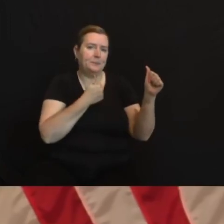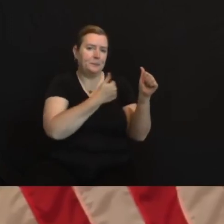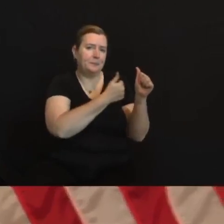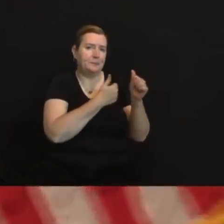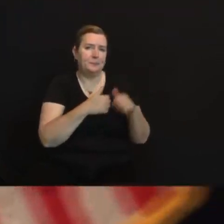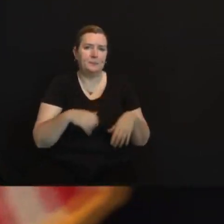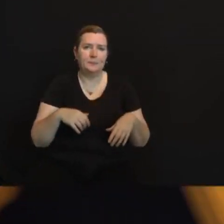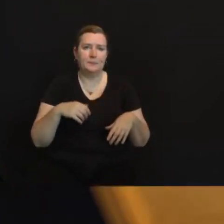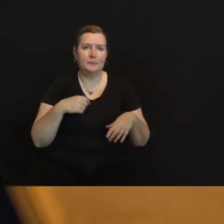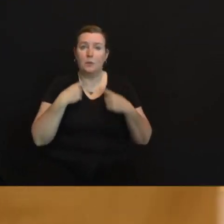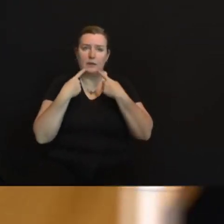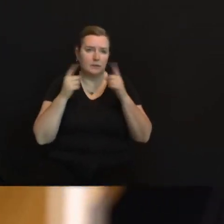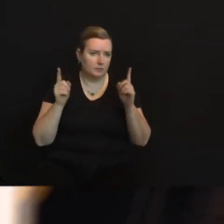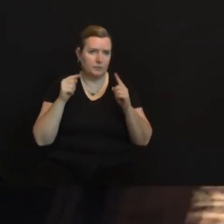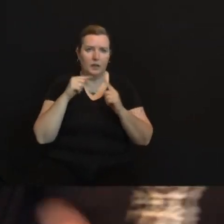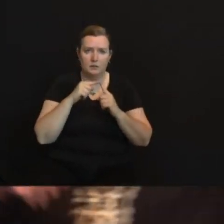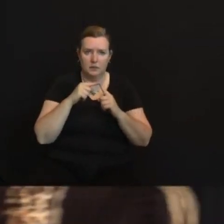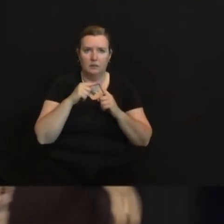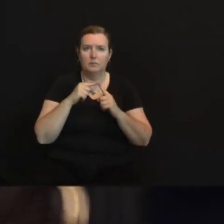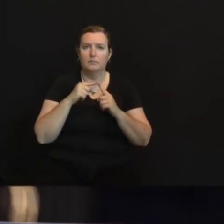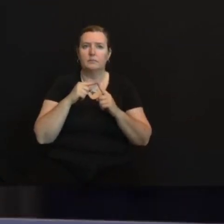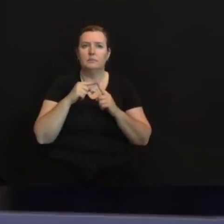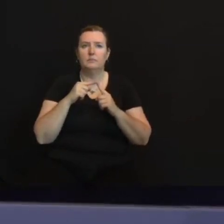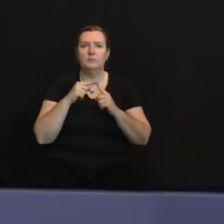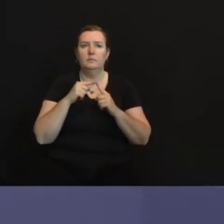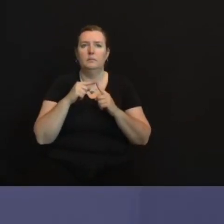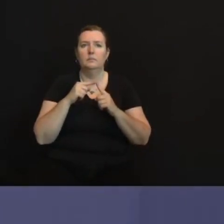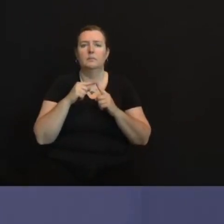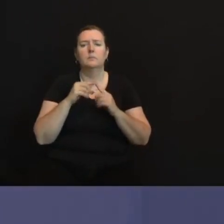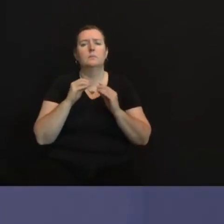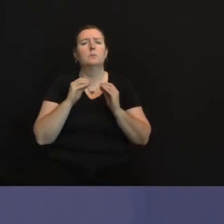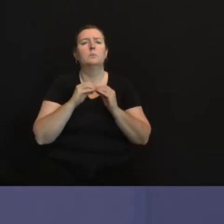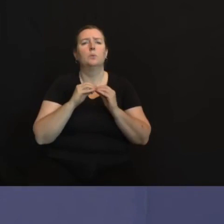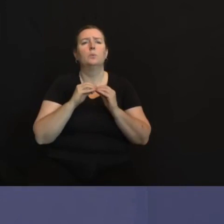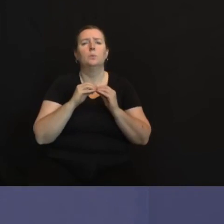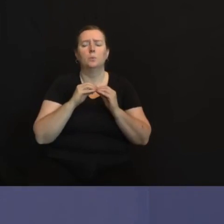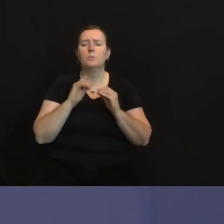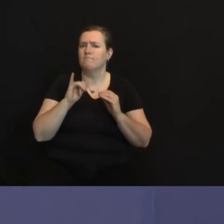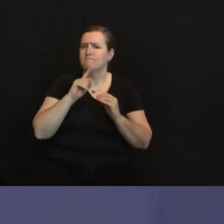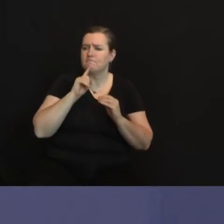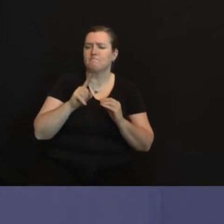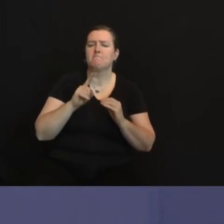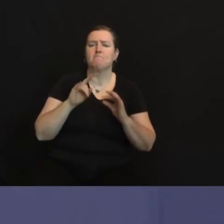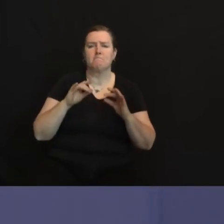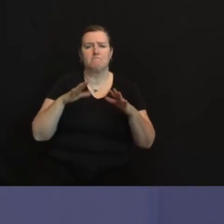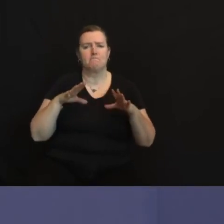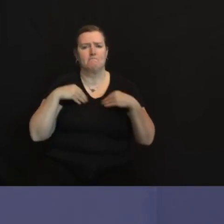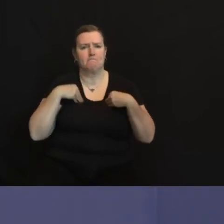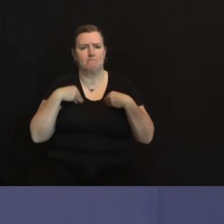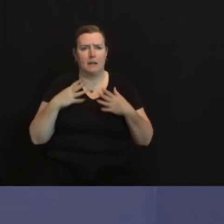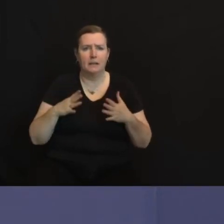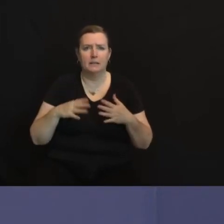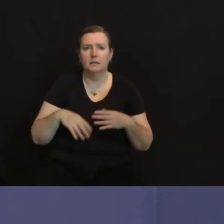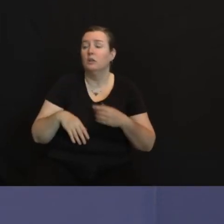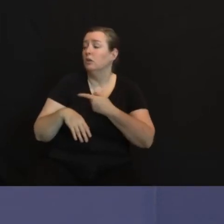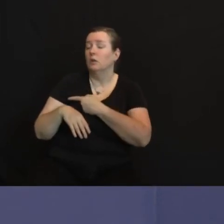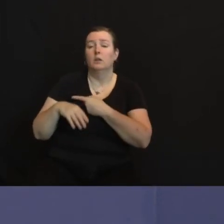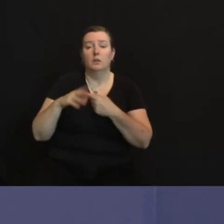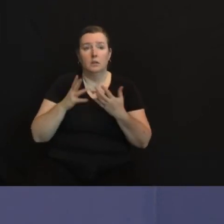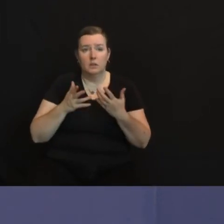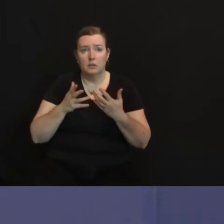Judy, anything you want to add to that? You good? Well, testing variability also relates to